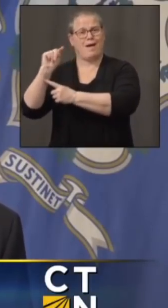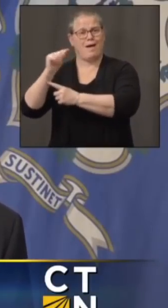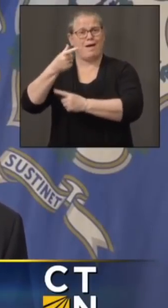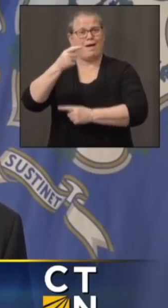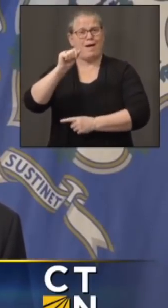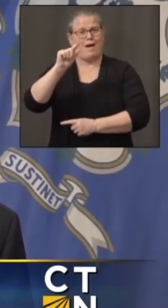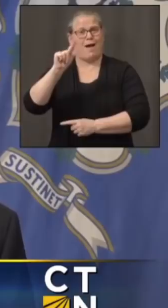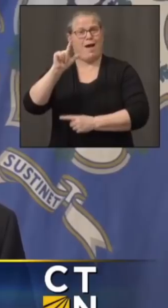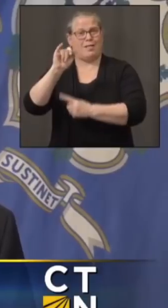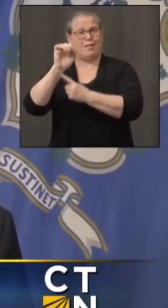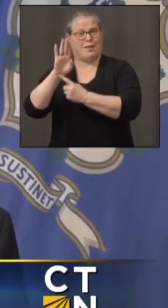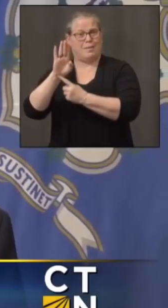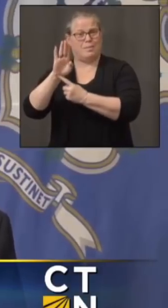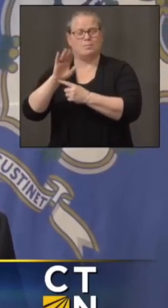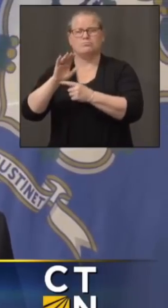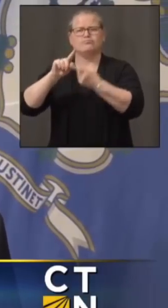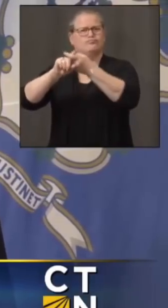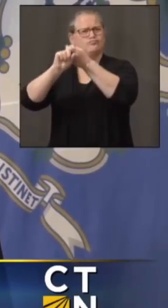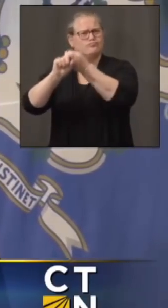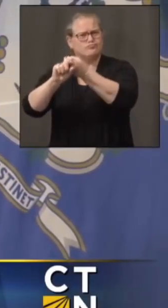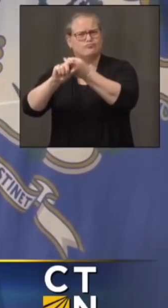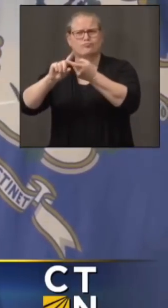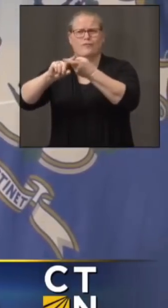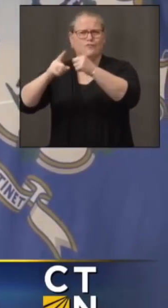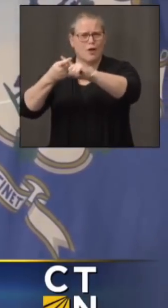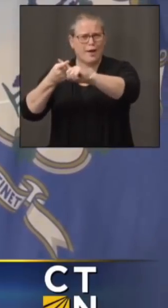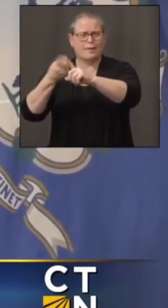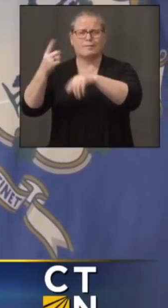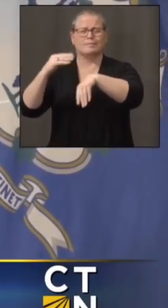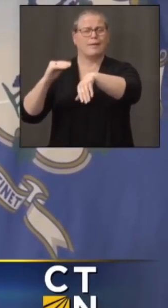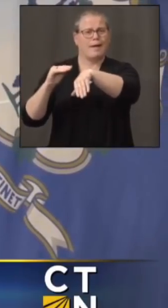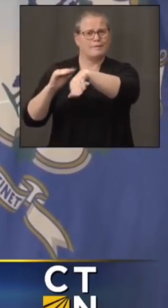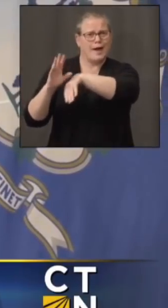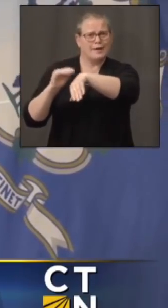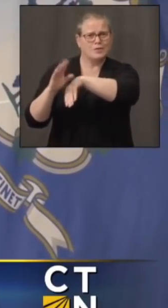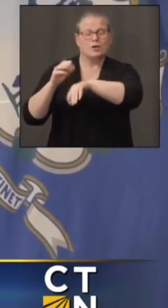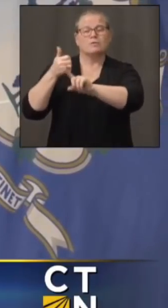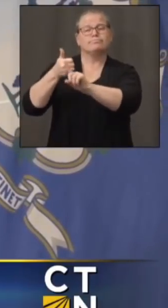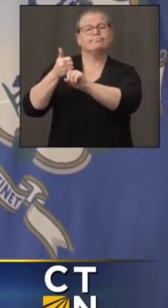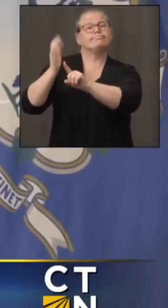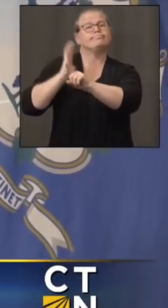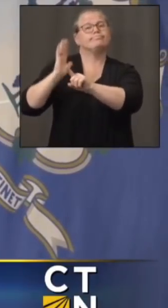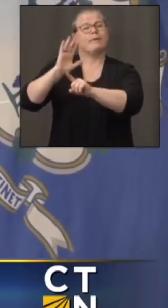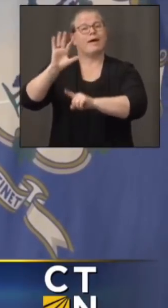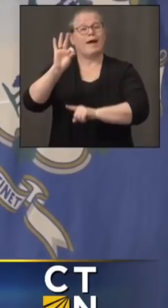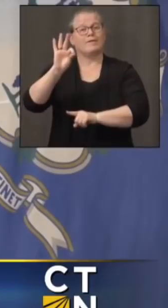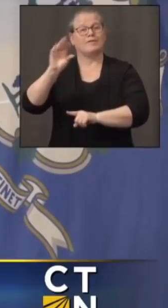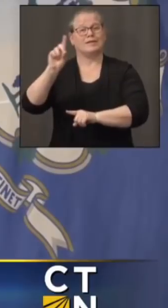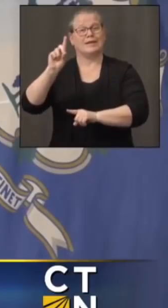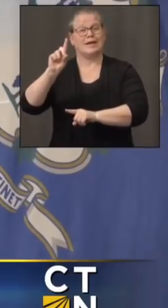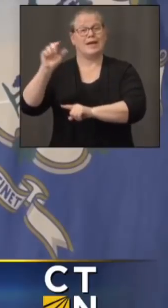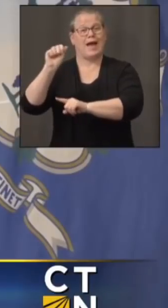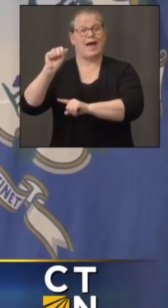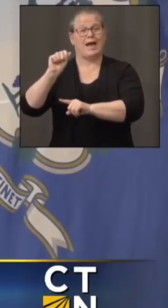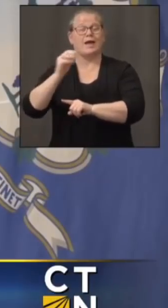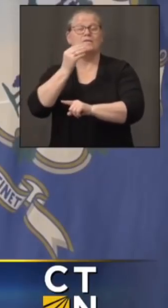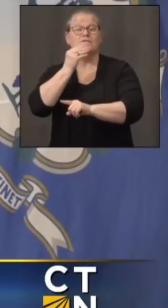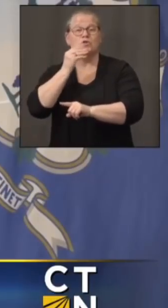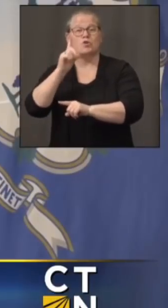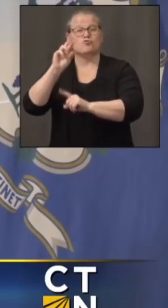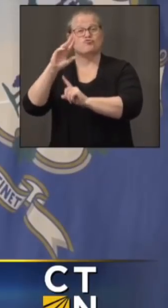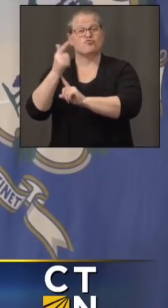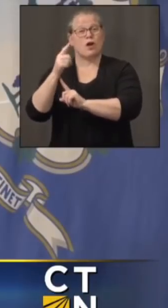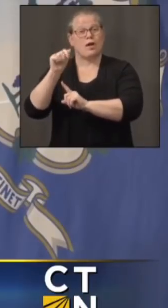advisor, Connecticut's very own, former head of the Food and Drug Administration, and on the board of Pfizer. As you remember from our meeting